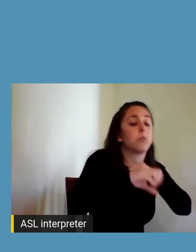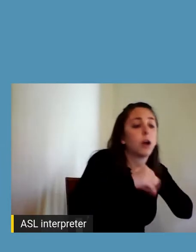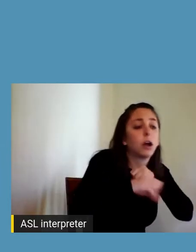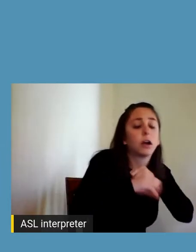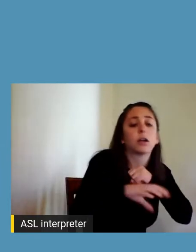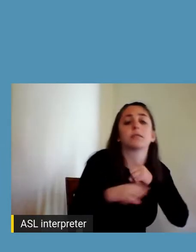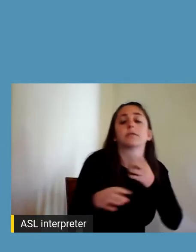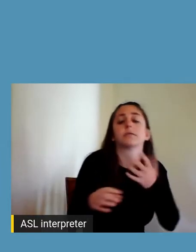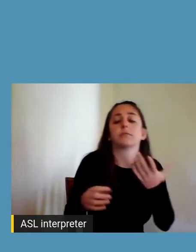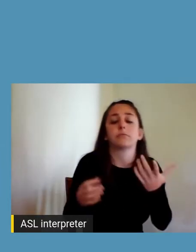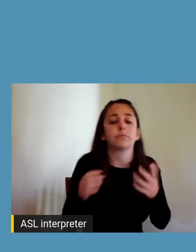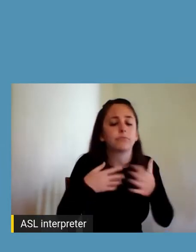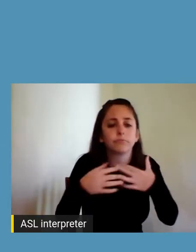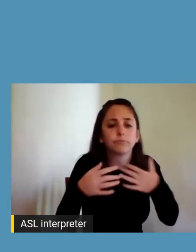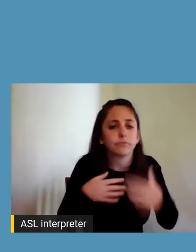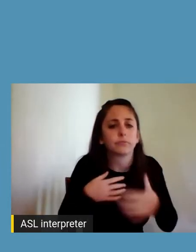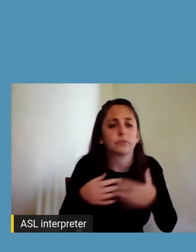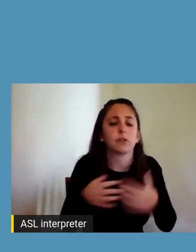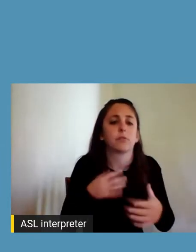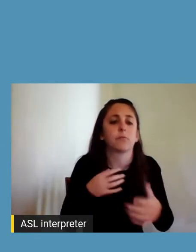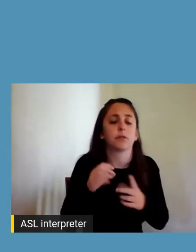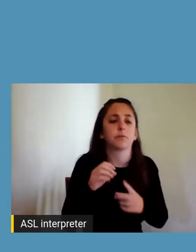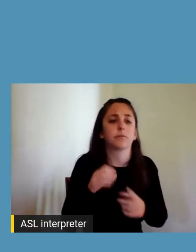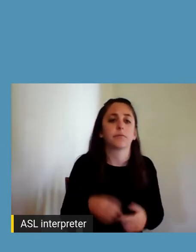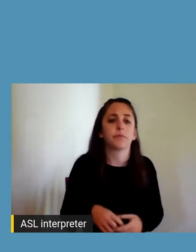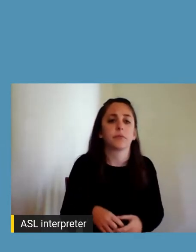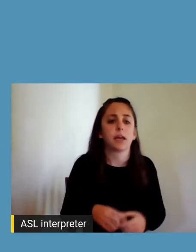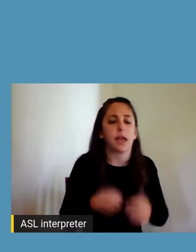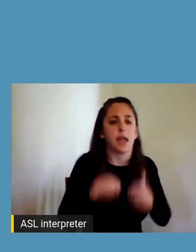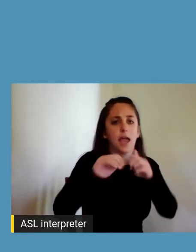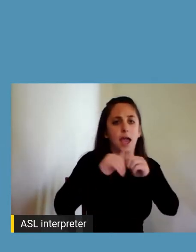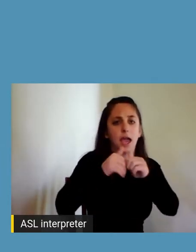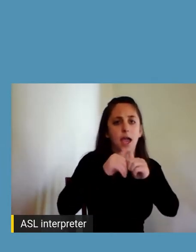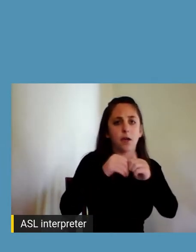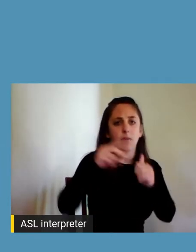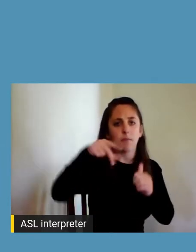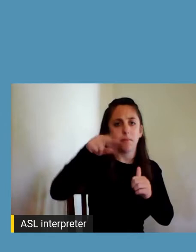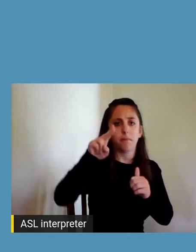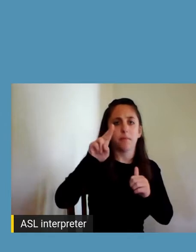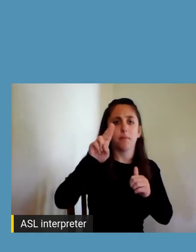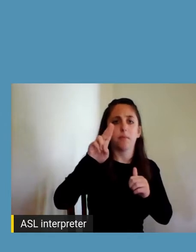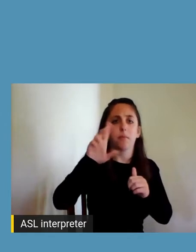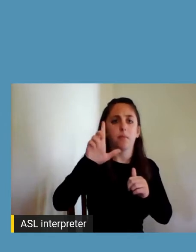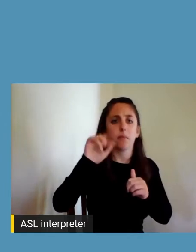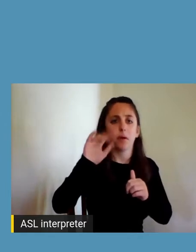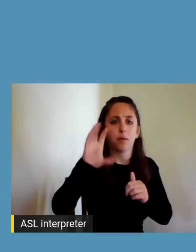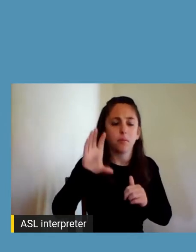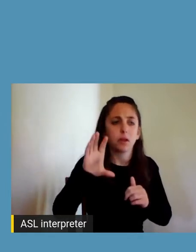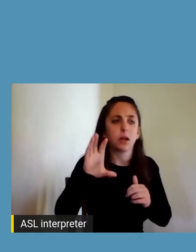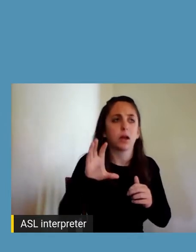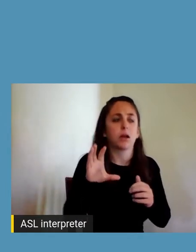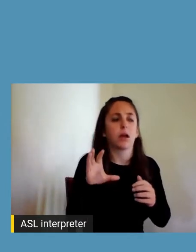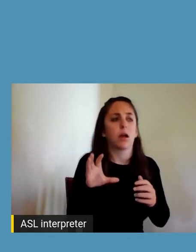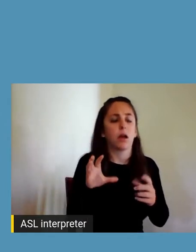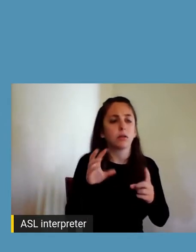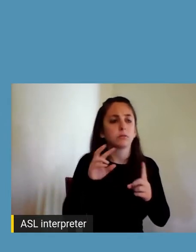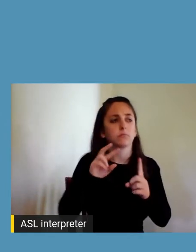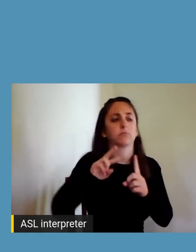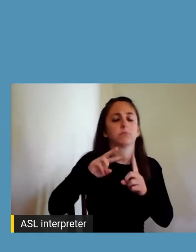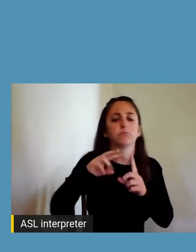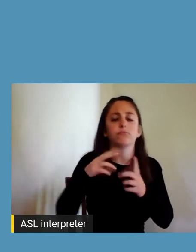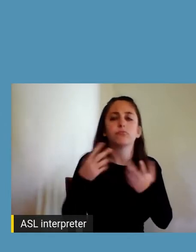exhibitions, for your organization. How do I want my public to react, and how will I know if they're reacting in such a way?